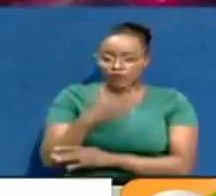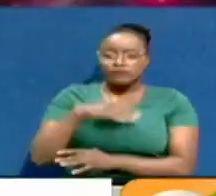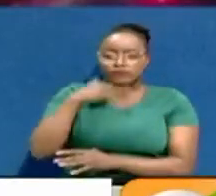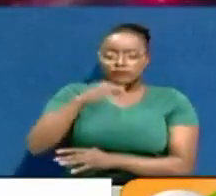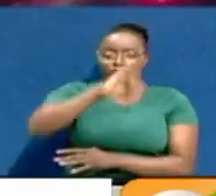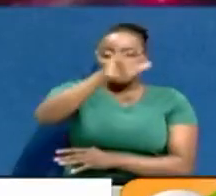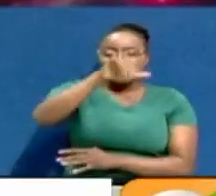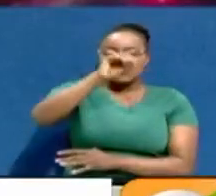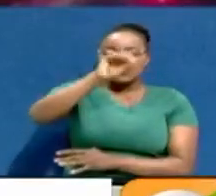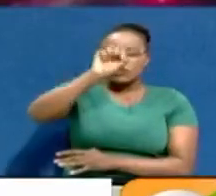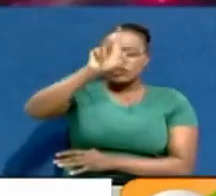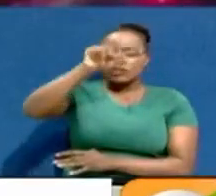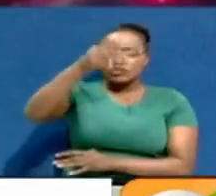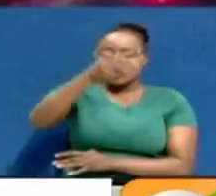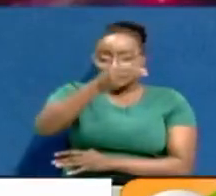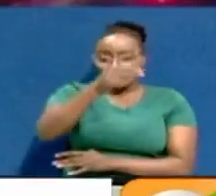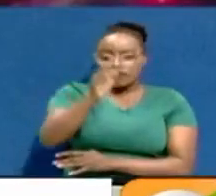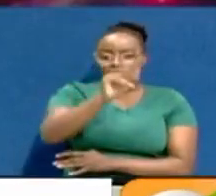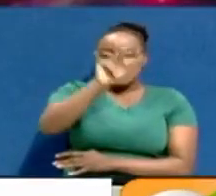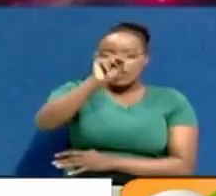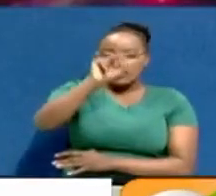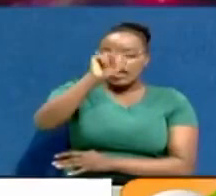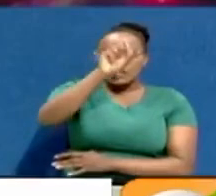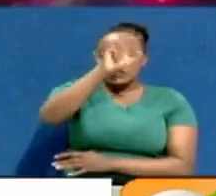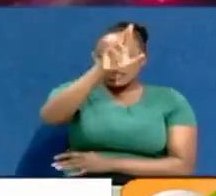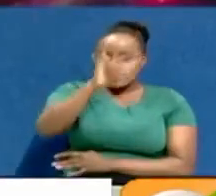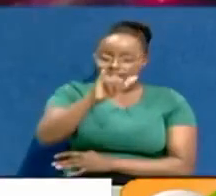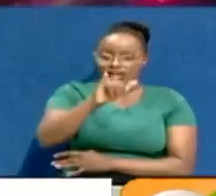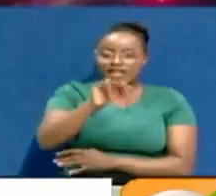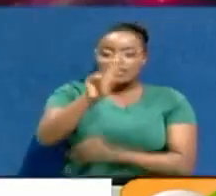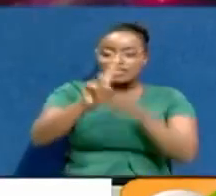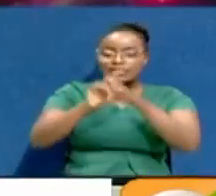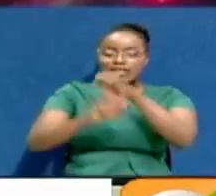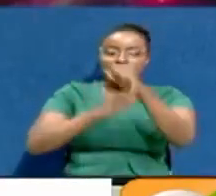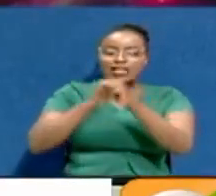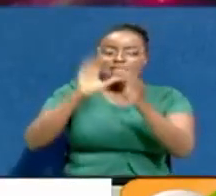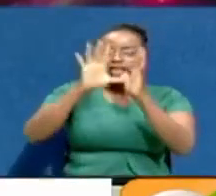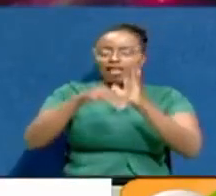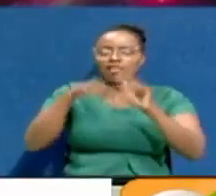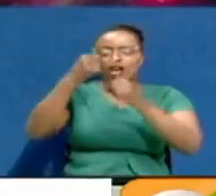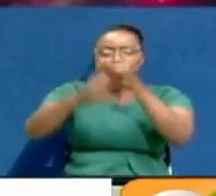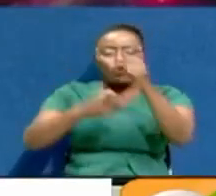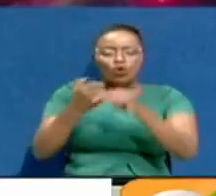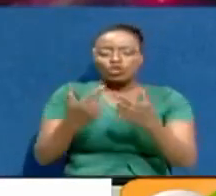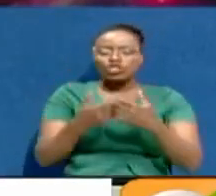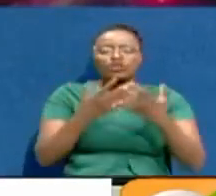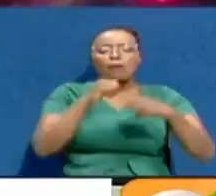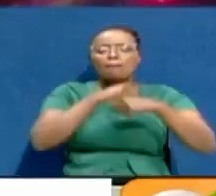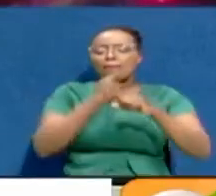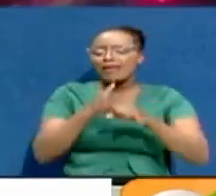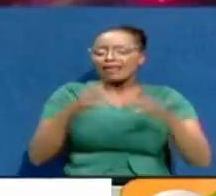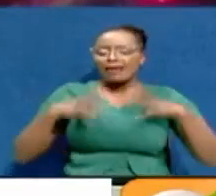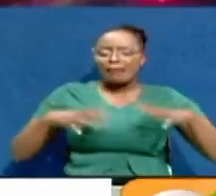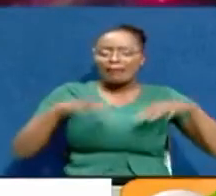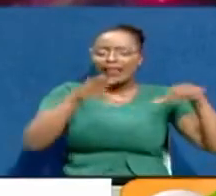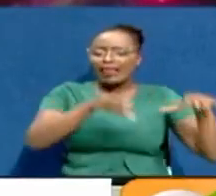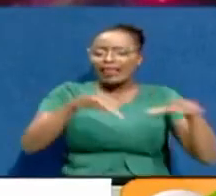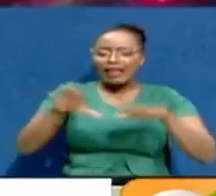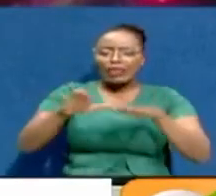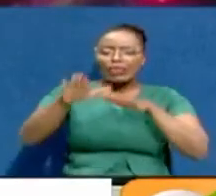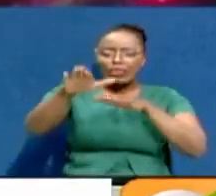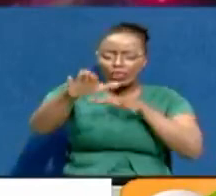late Joseph Nkaiseri. But 6 years later, they are still harassing motorists and barging their way through